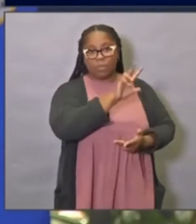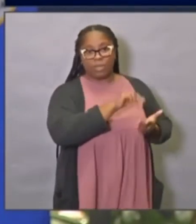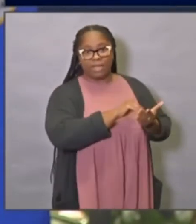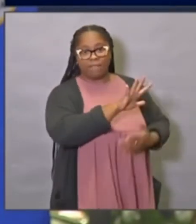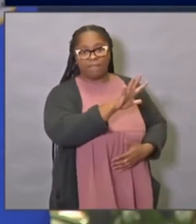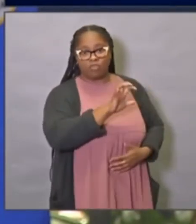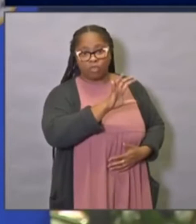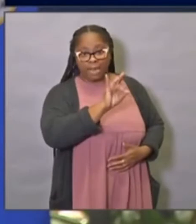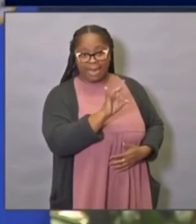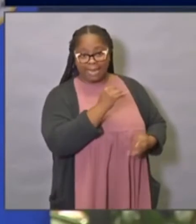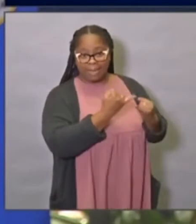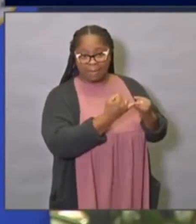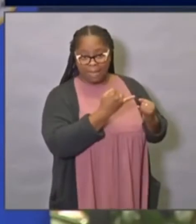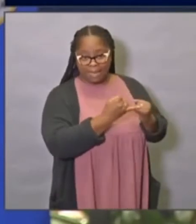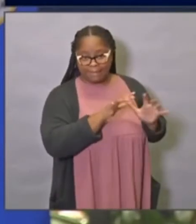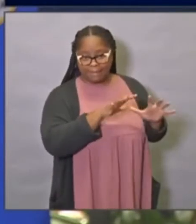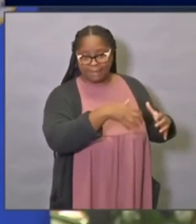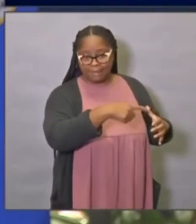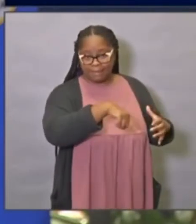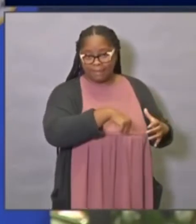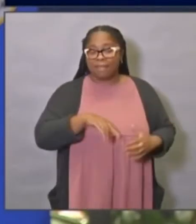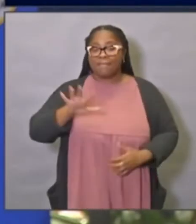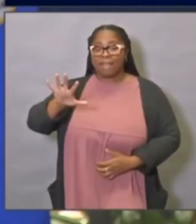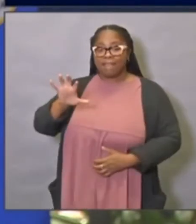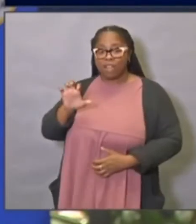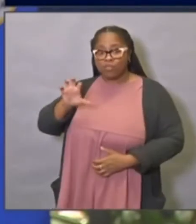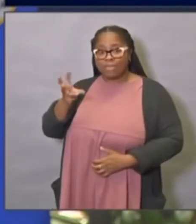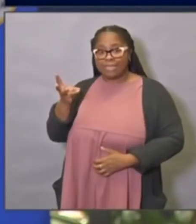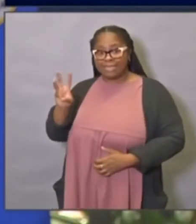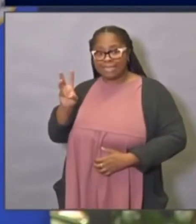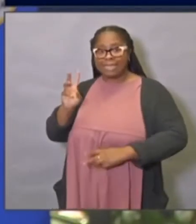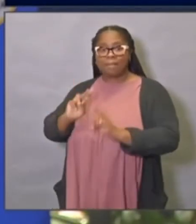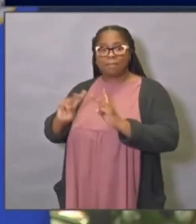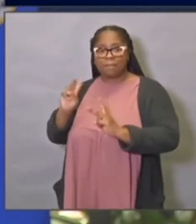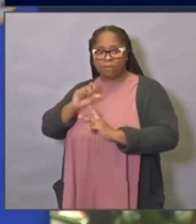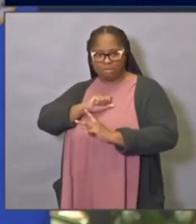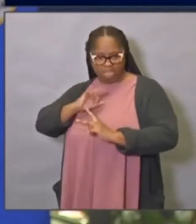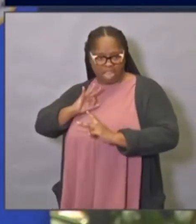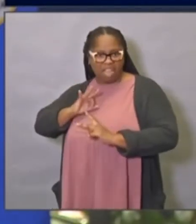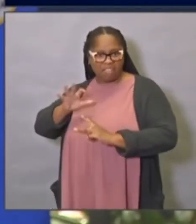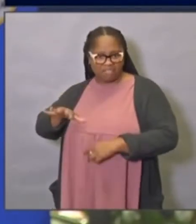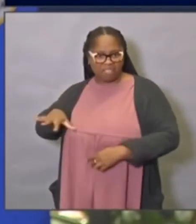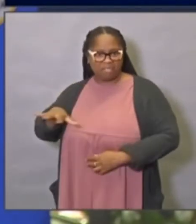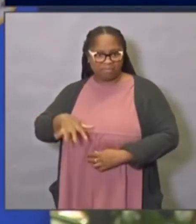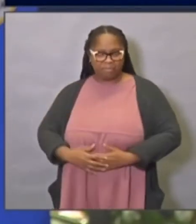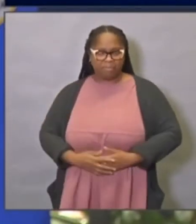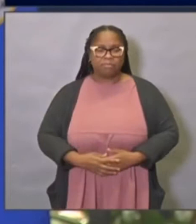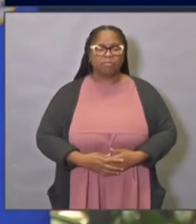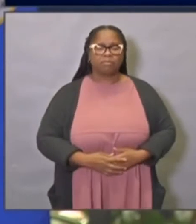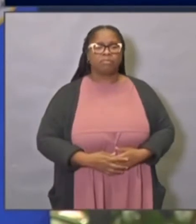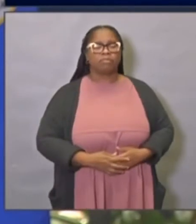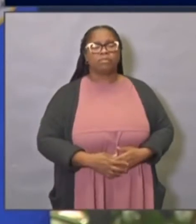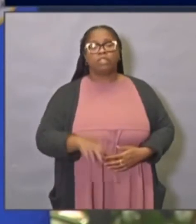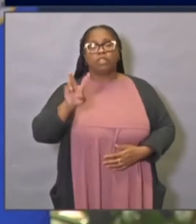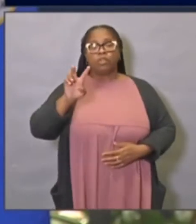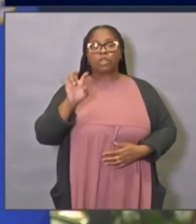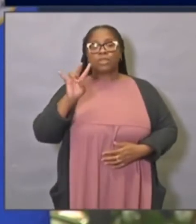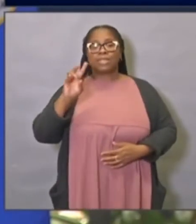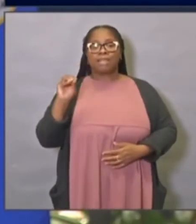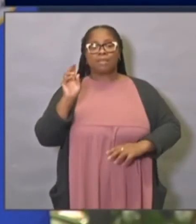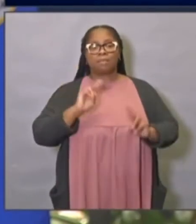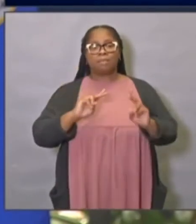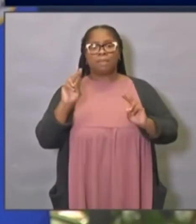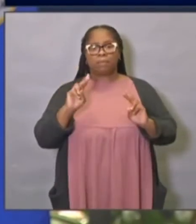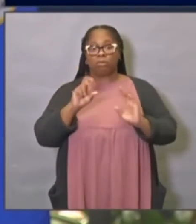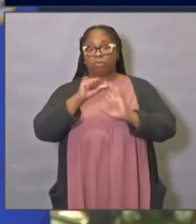3,508 are among people who are incarcerated, and 516 are among staff. There are 270 cases in the